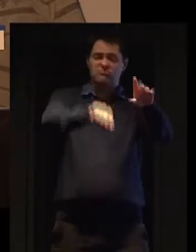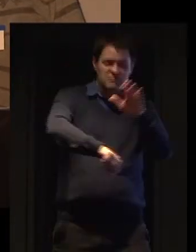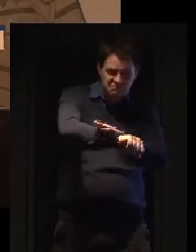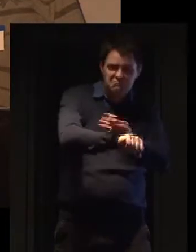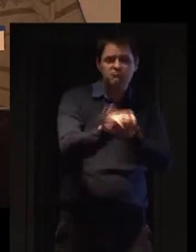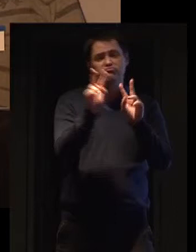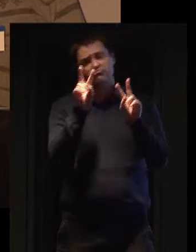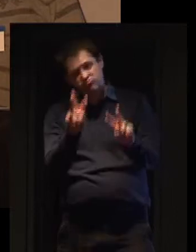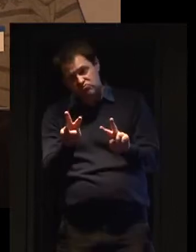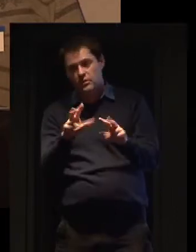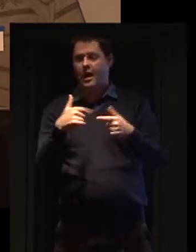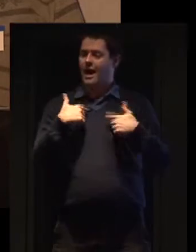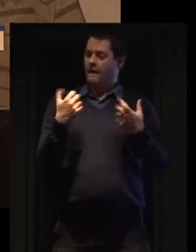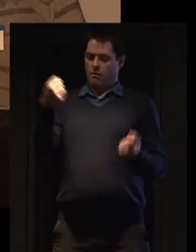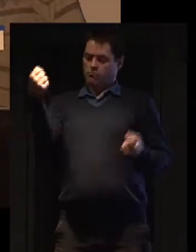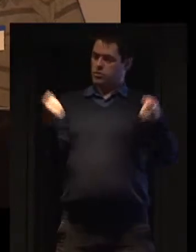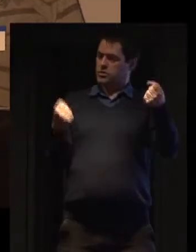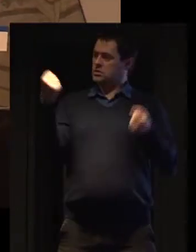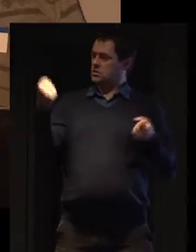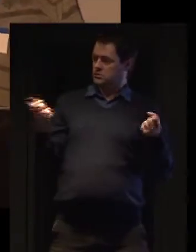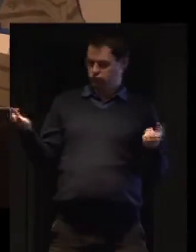special buses all over Poland.